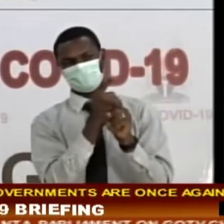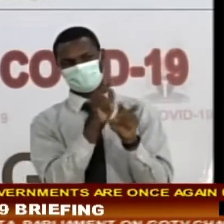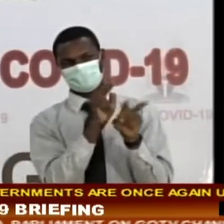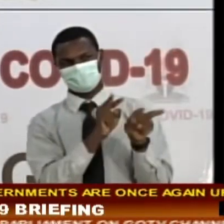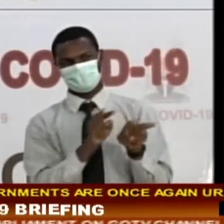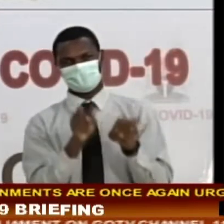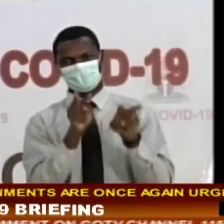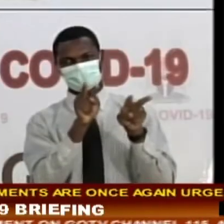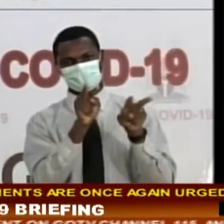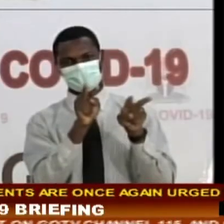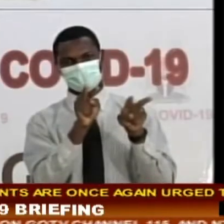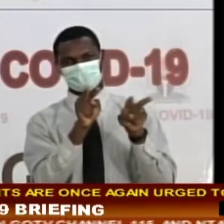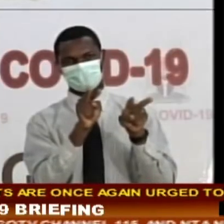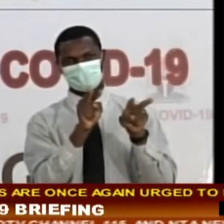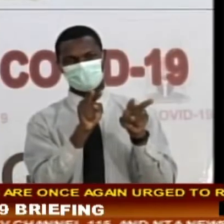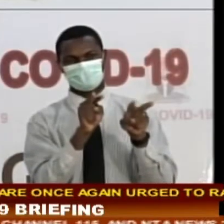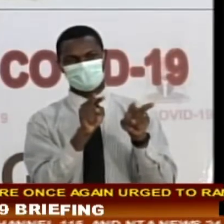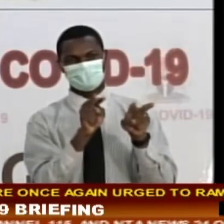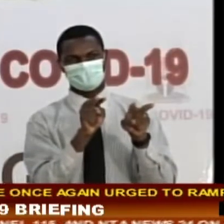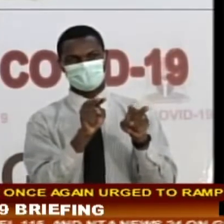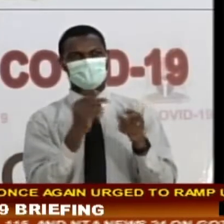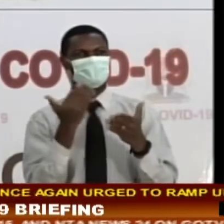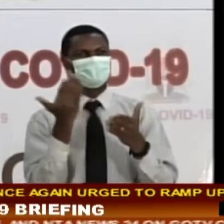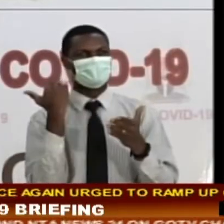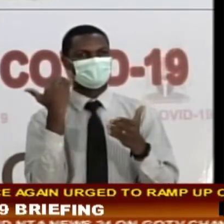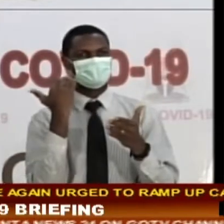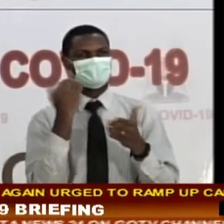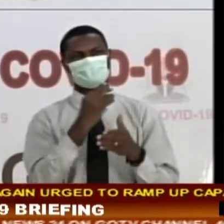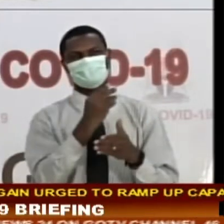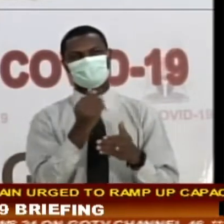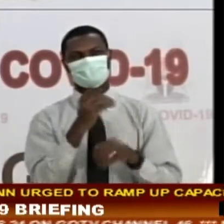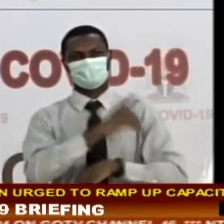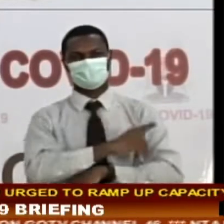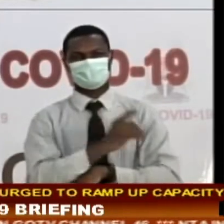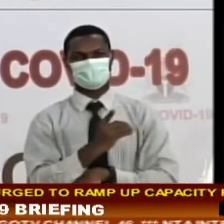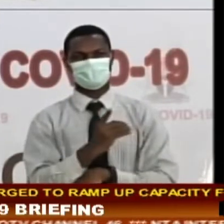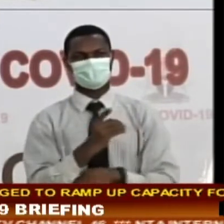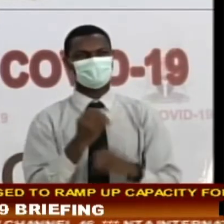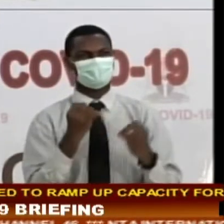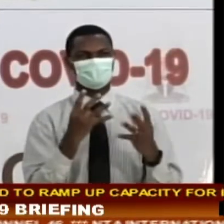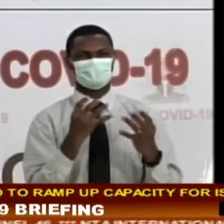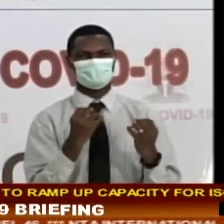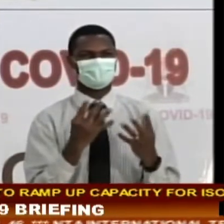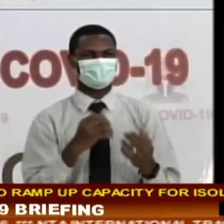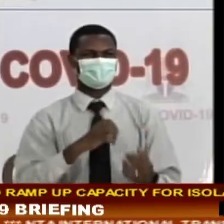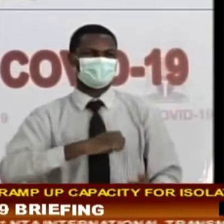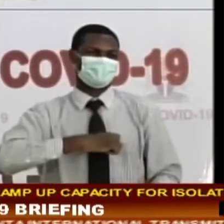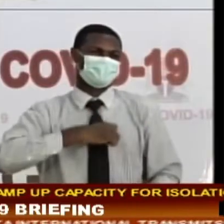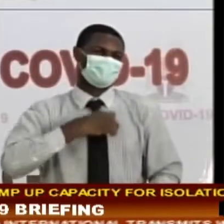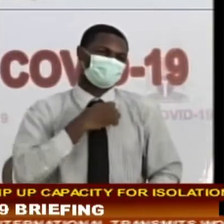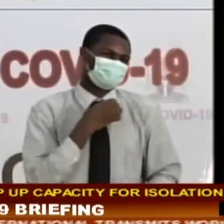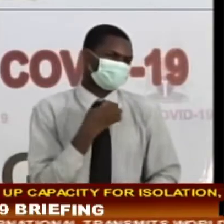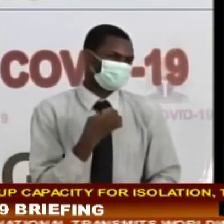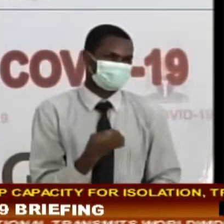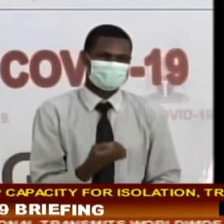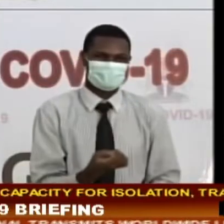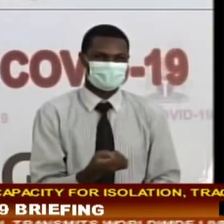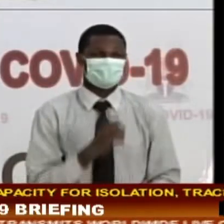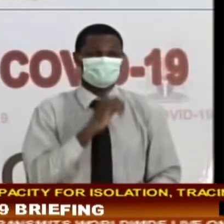context over the last few days there have been a lot of you know very emotional and actually